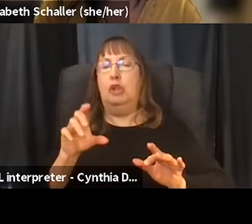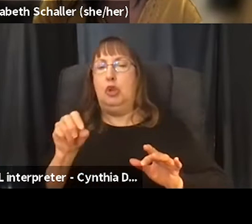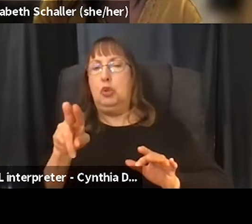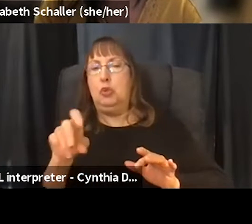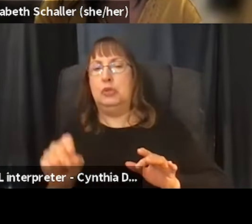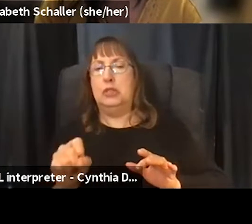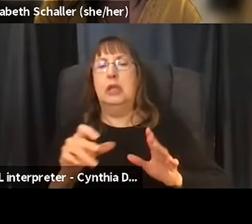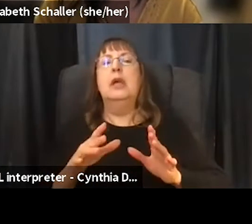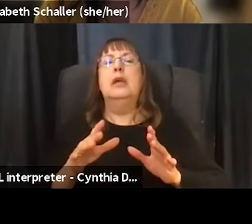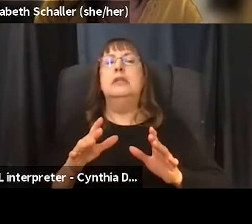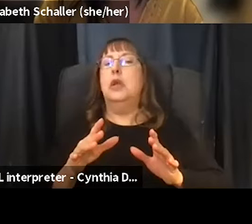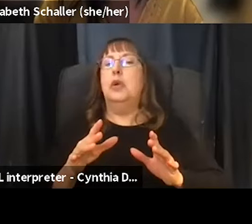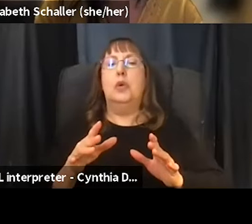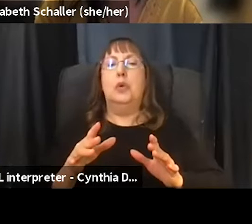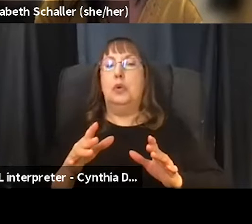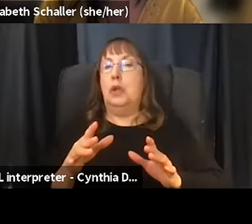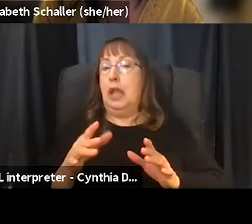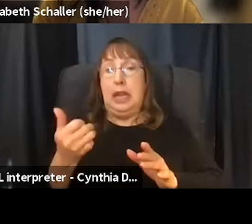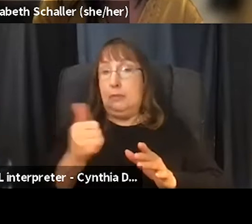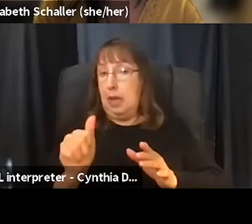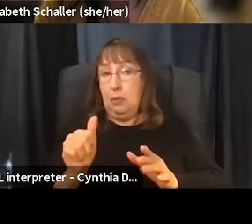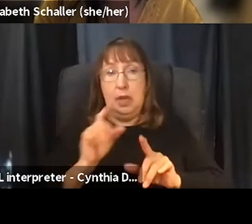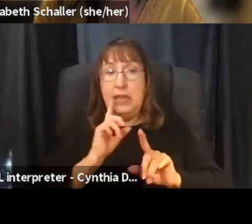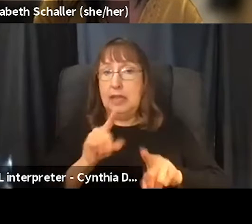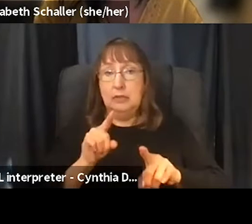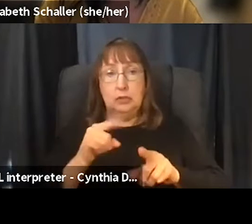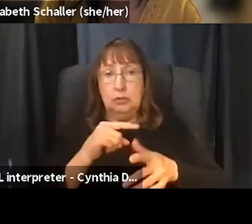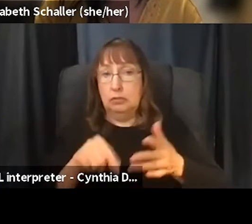speak to either of those two related questions?